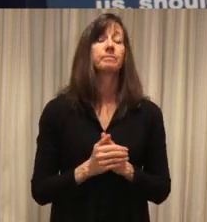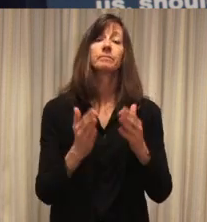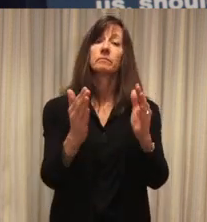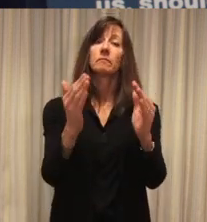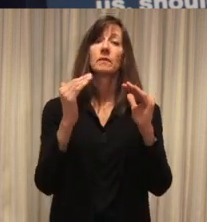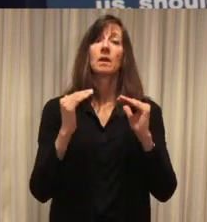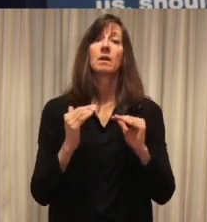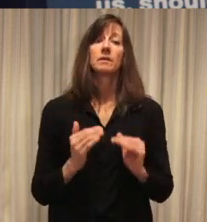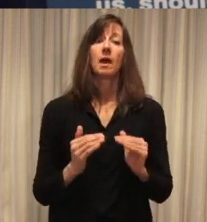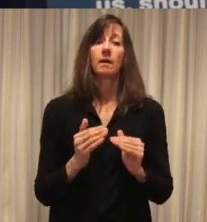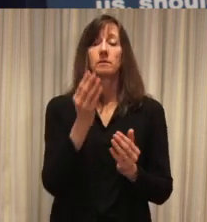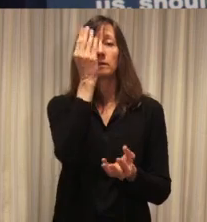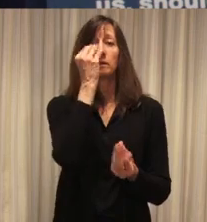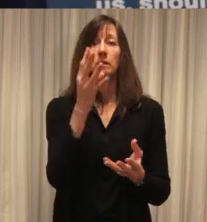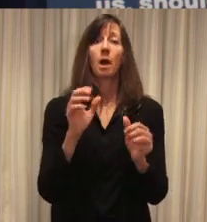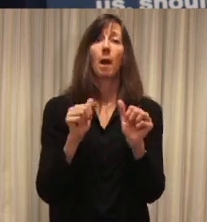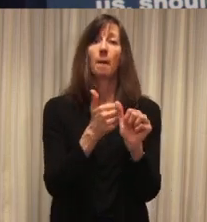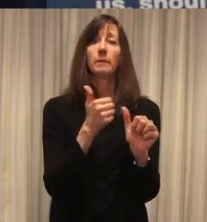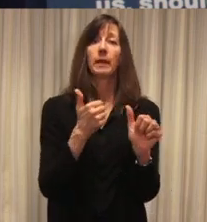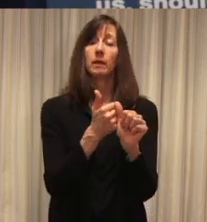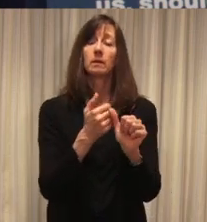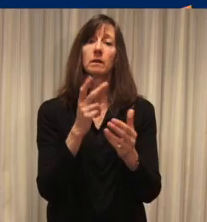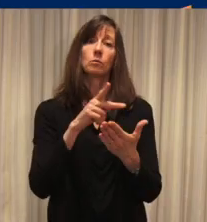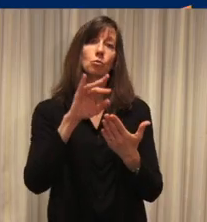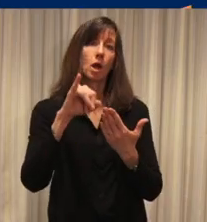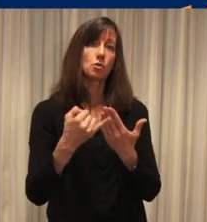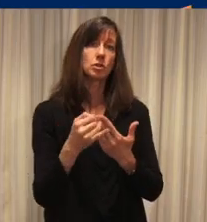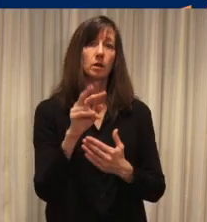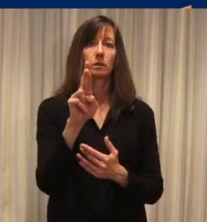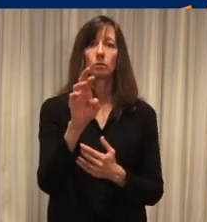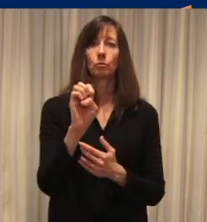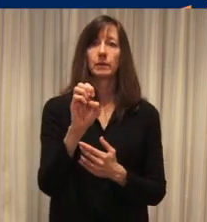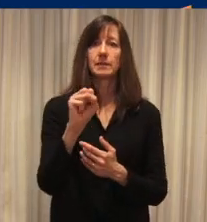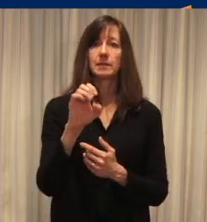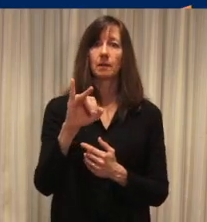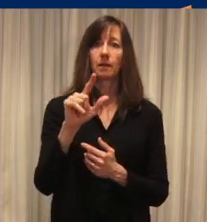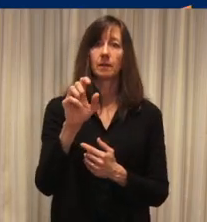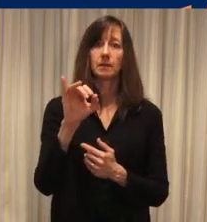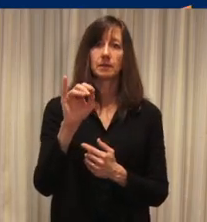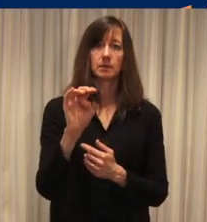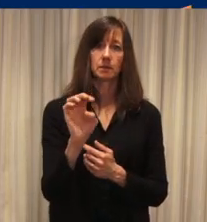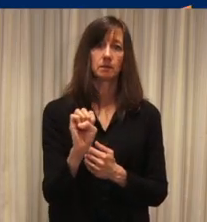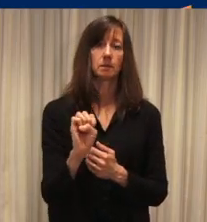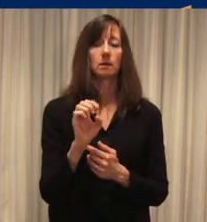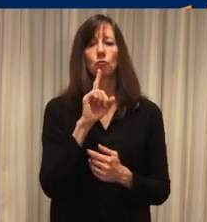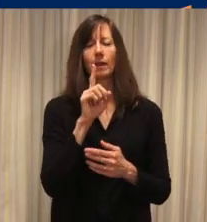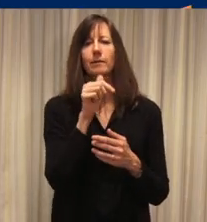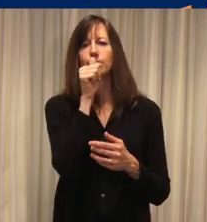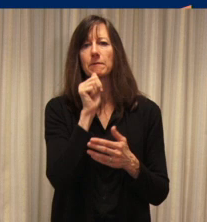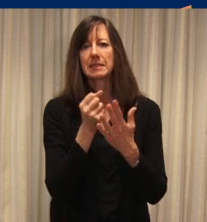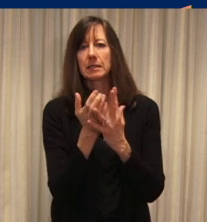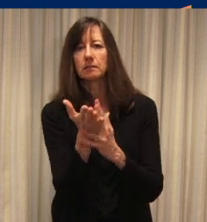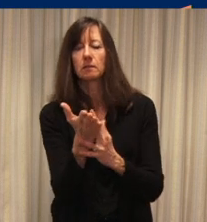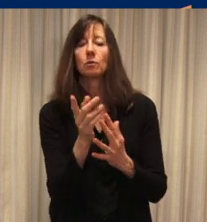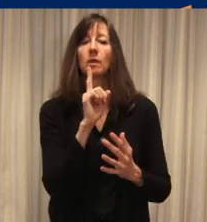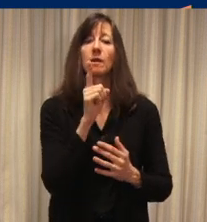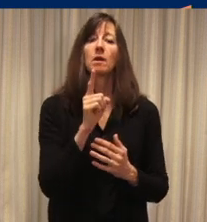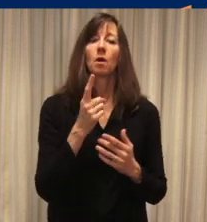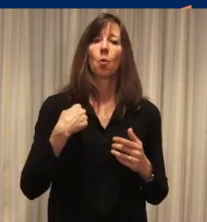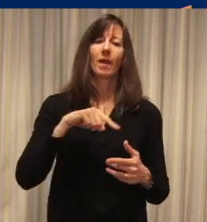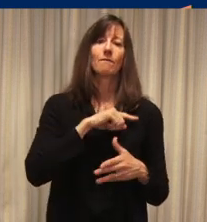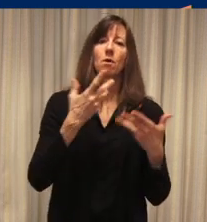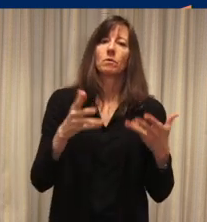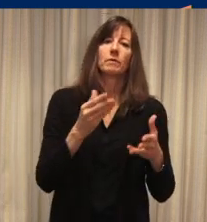Resilience, which continues to progress. We have now, between prepared meals and grocery meals,